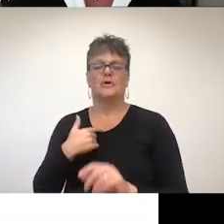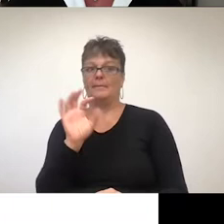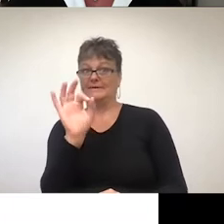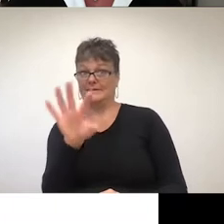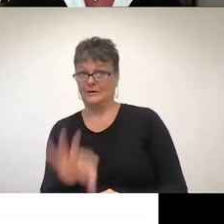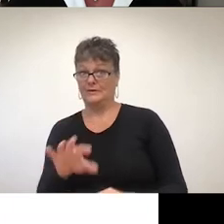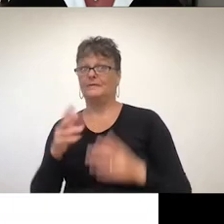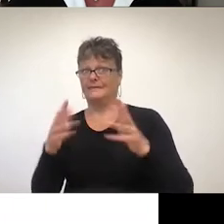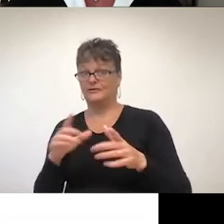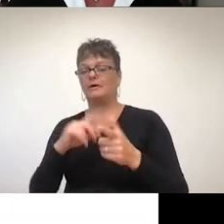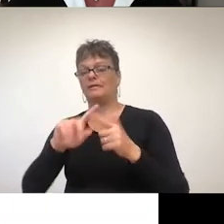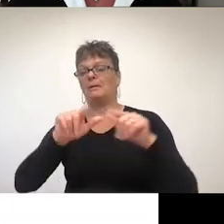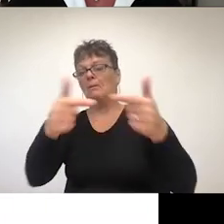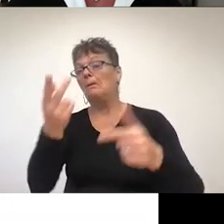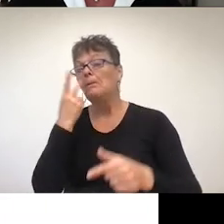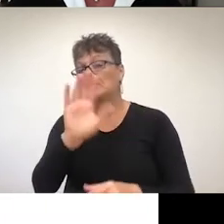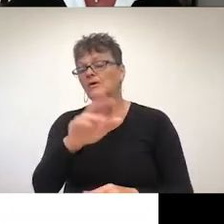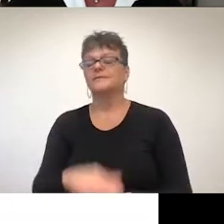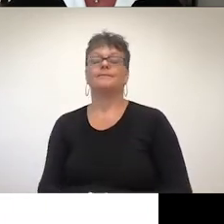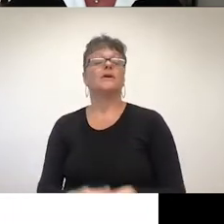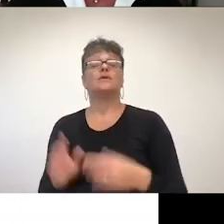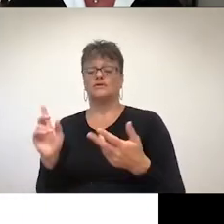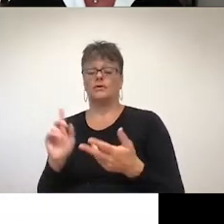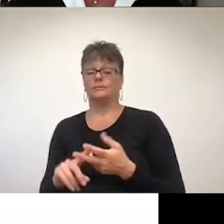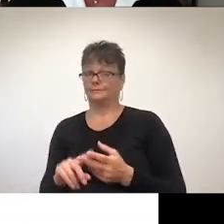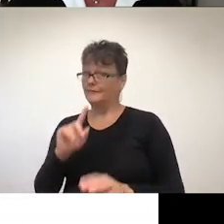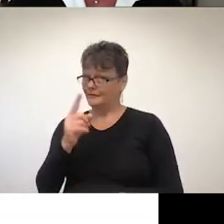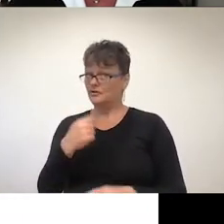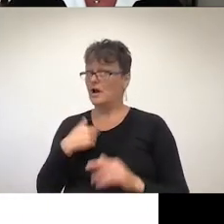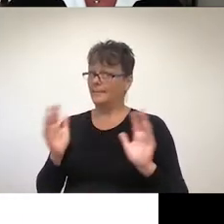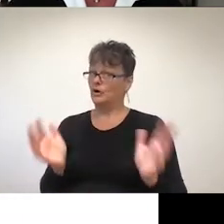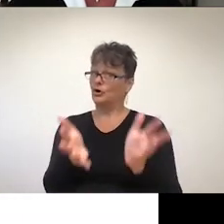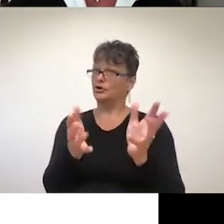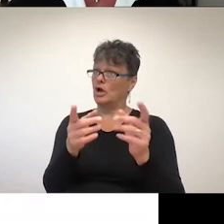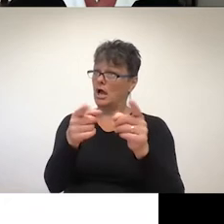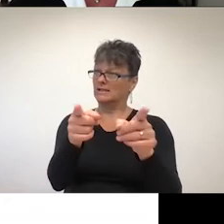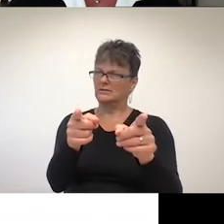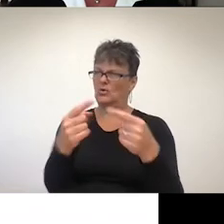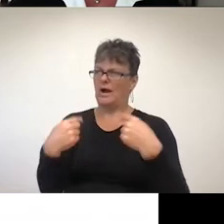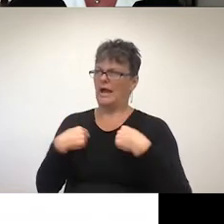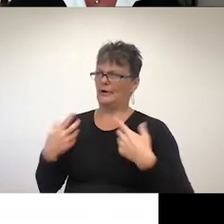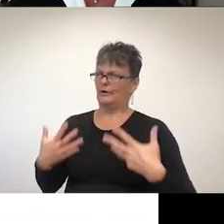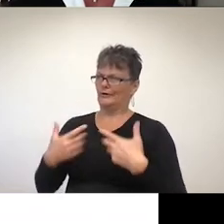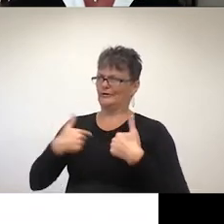mind. First, I would encourage us, I'm talking to me, I would encourage us to